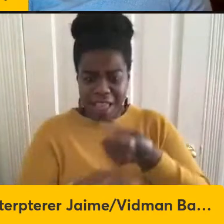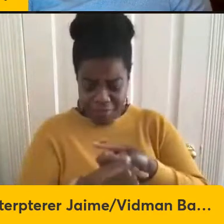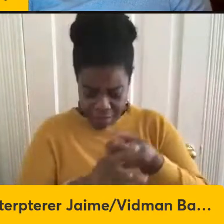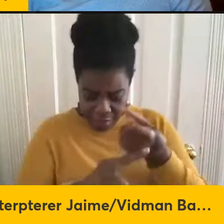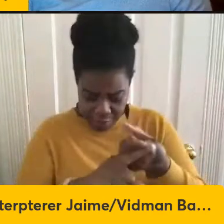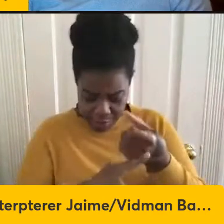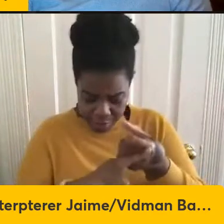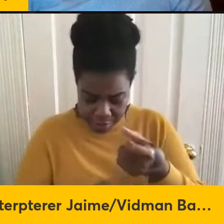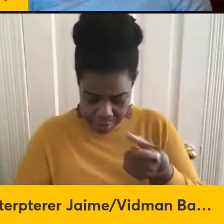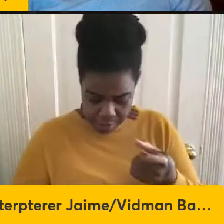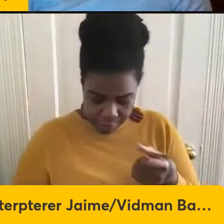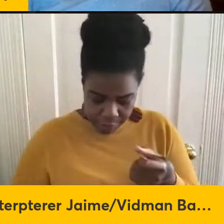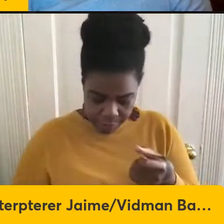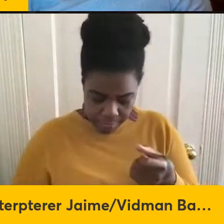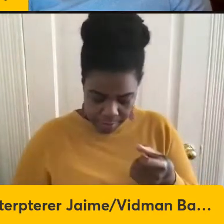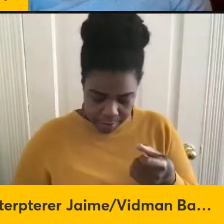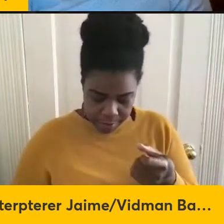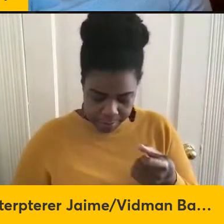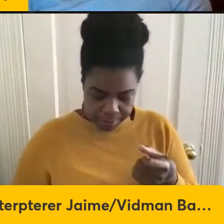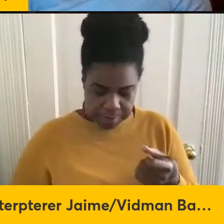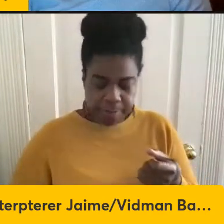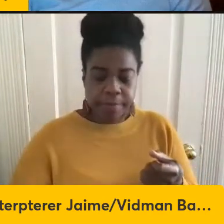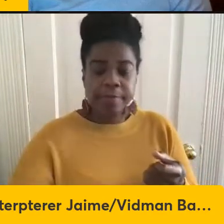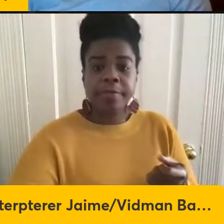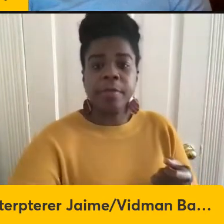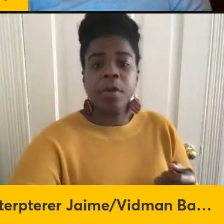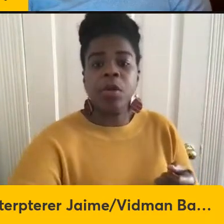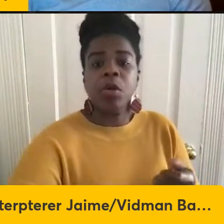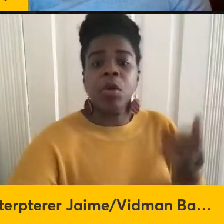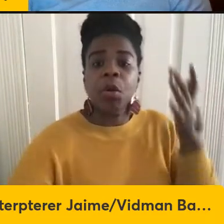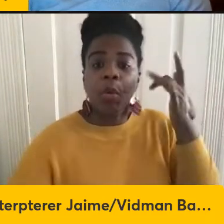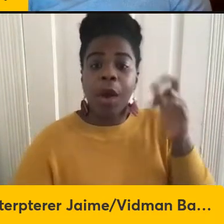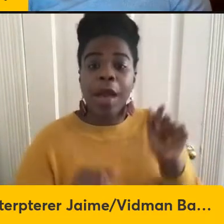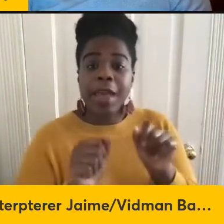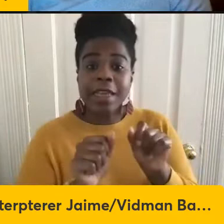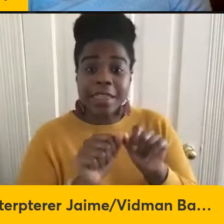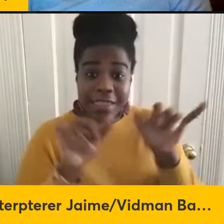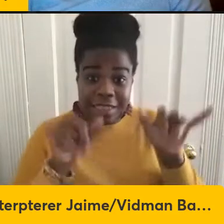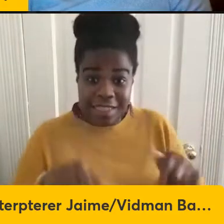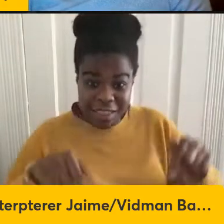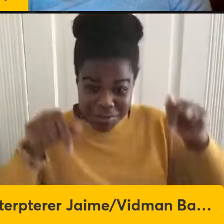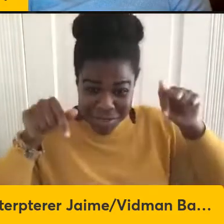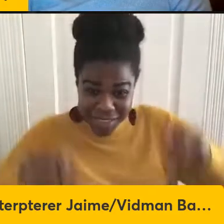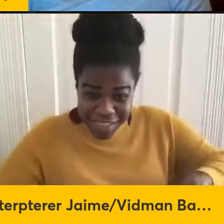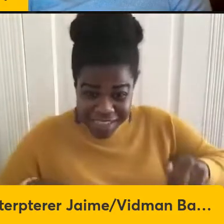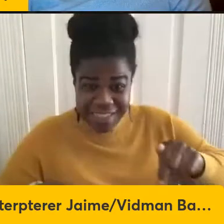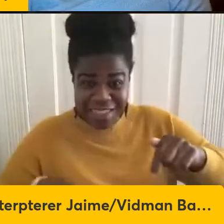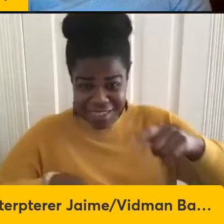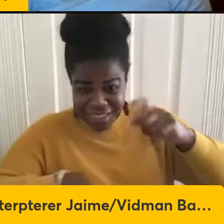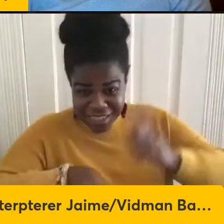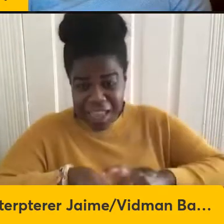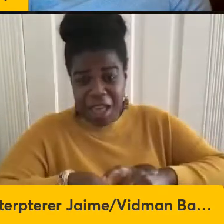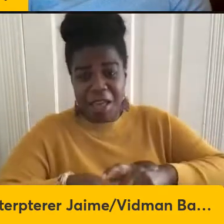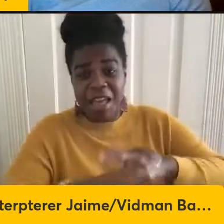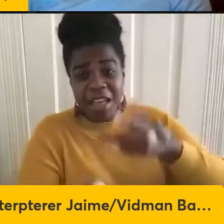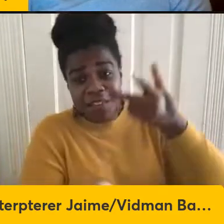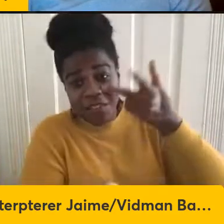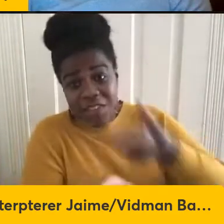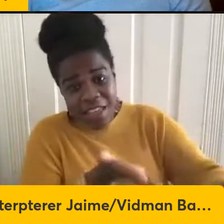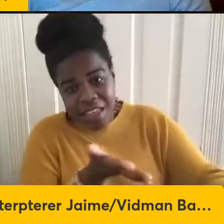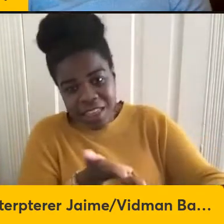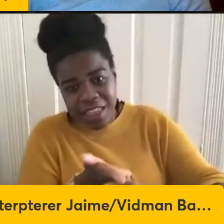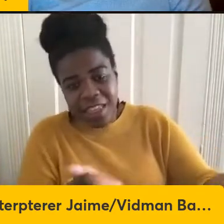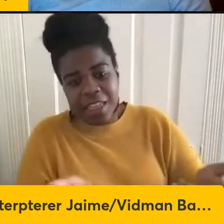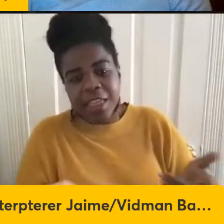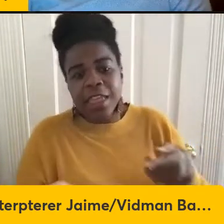out loud? Why is it that the system today in this century is failing? It's not that we're not aware of the